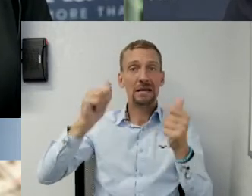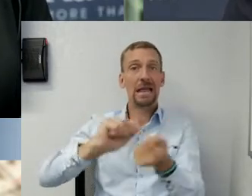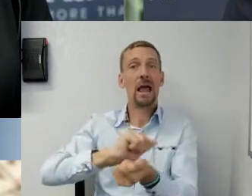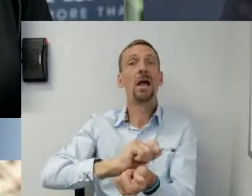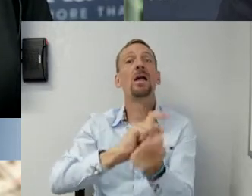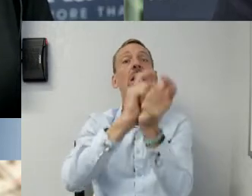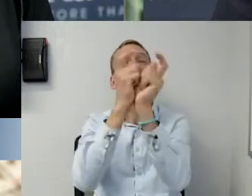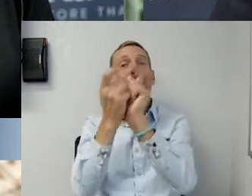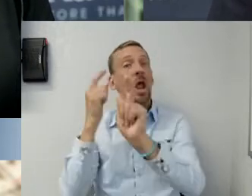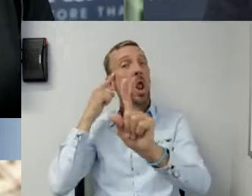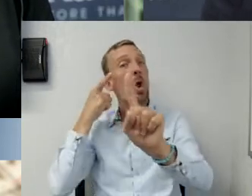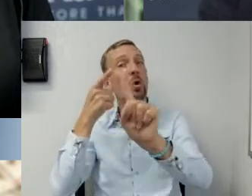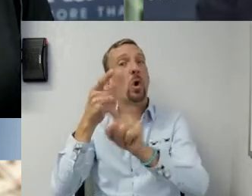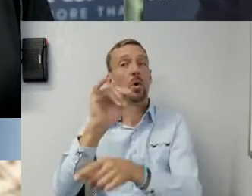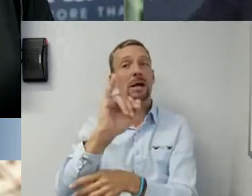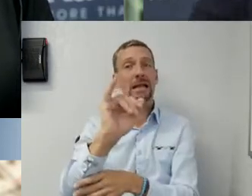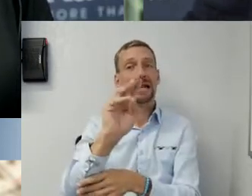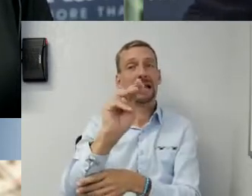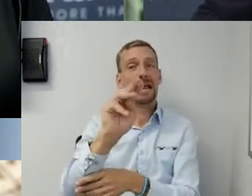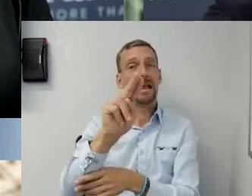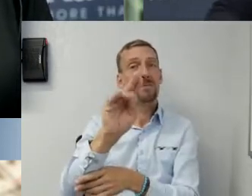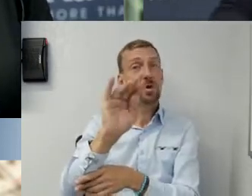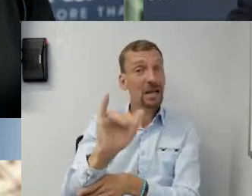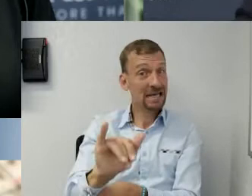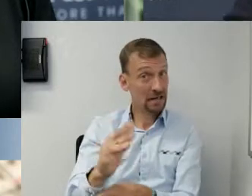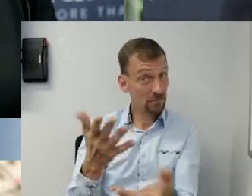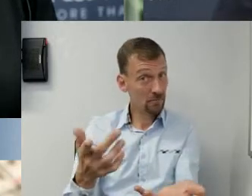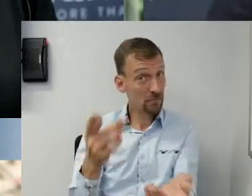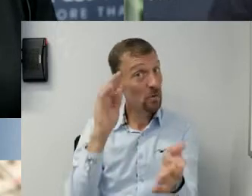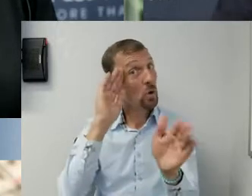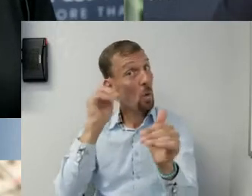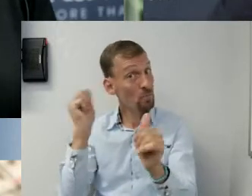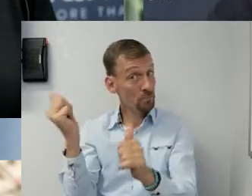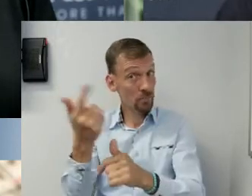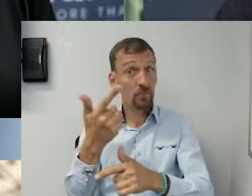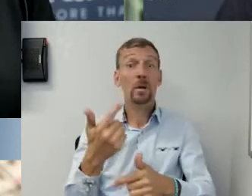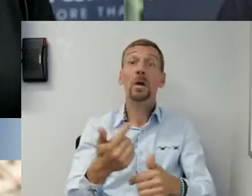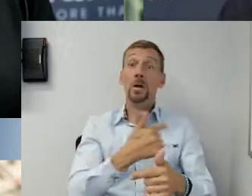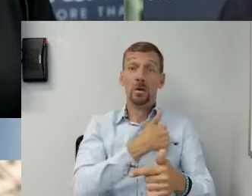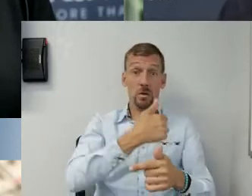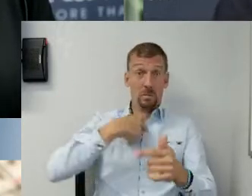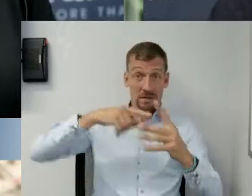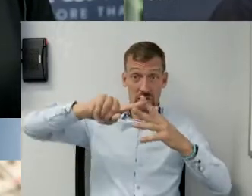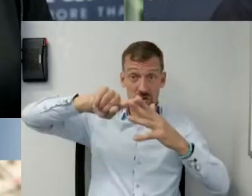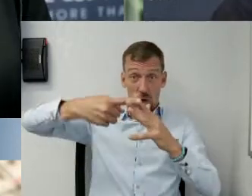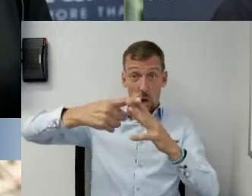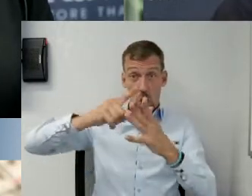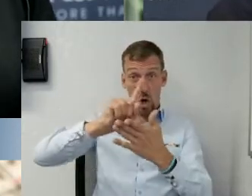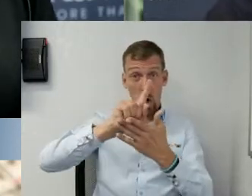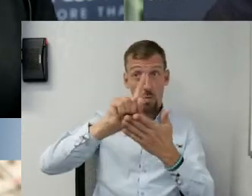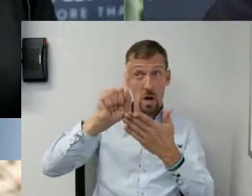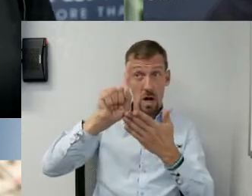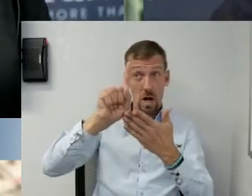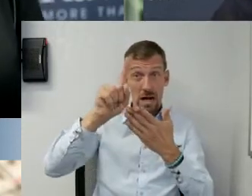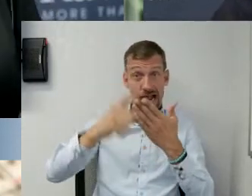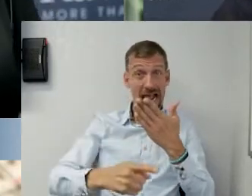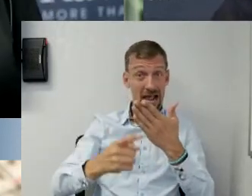had hoped? Yeah, great question. Thank you. So, so we rolled it out, a week and a half, a couple weeks